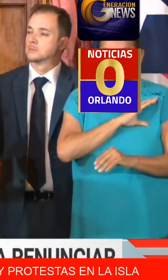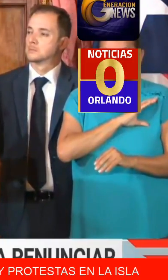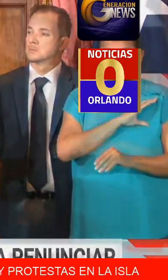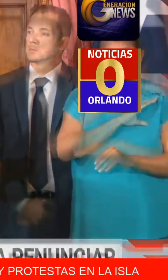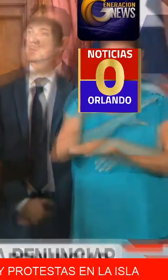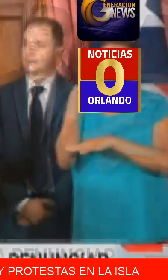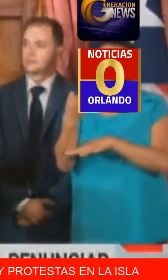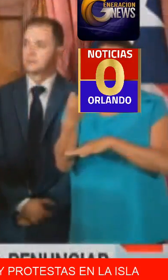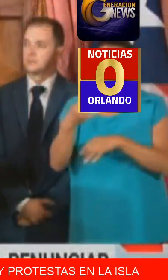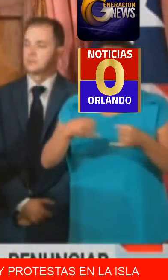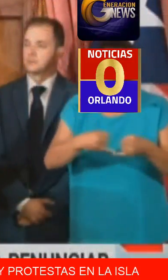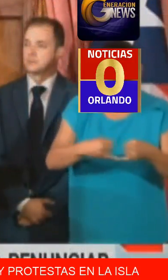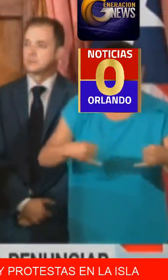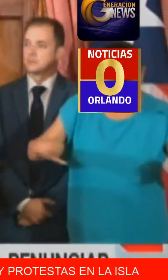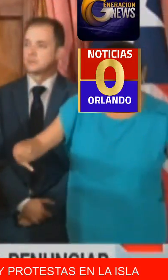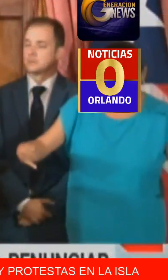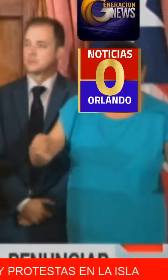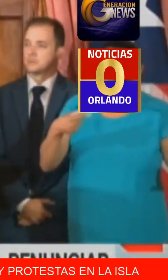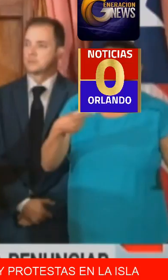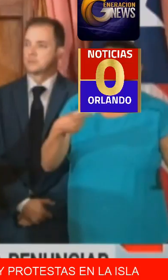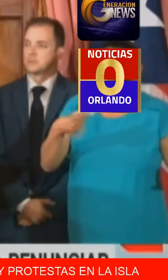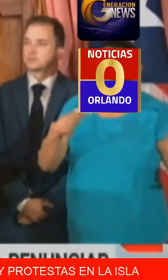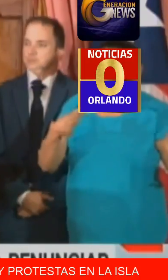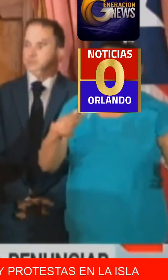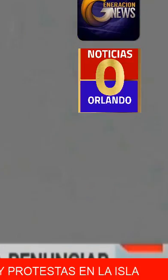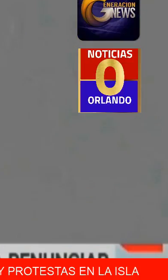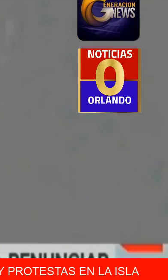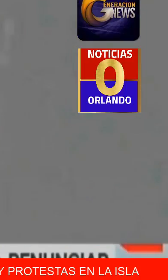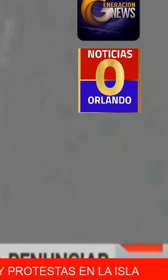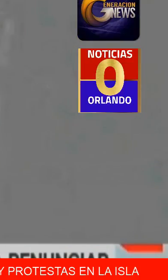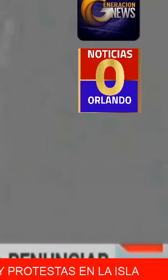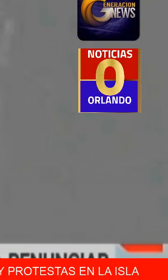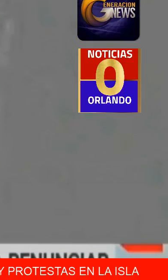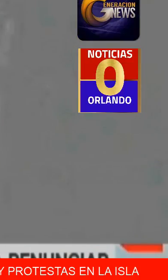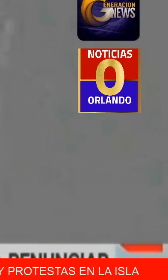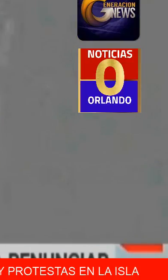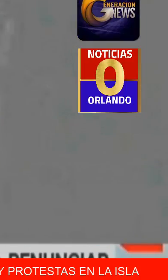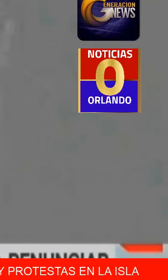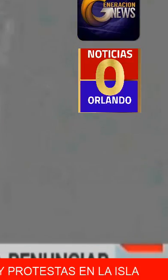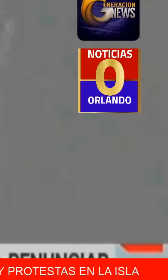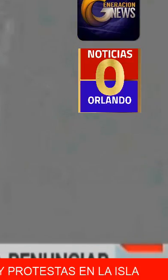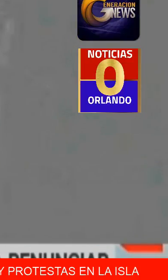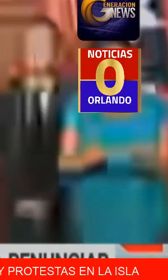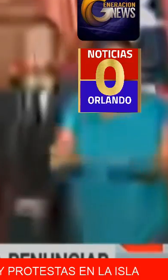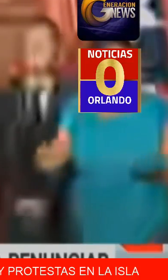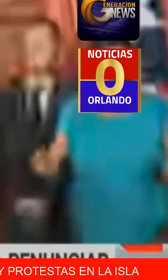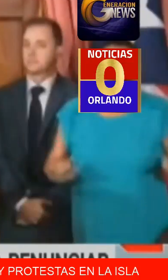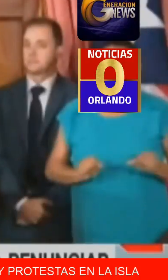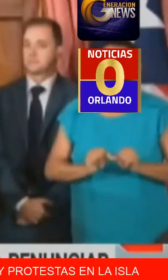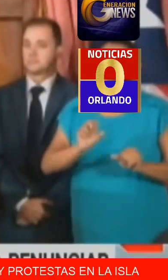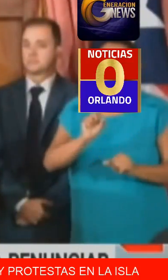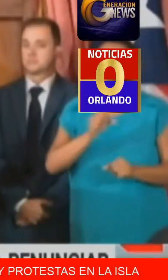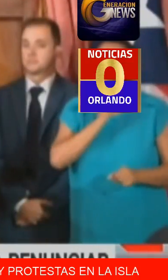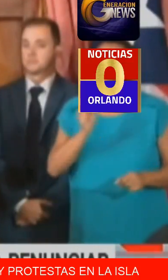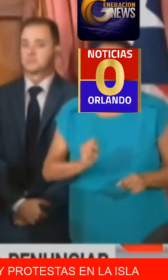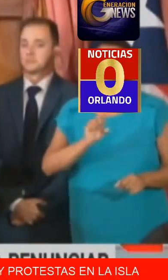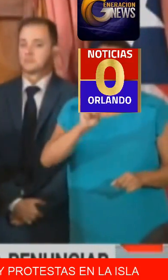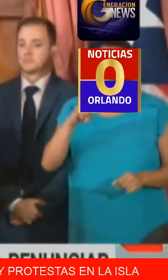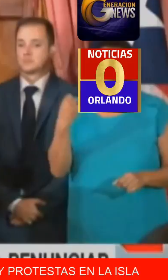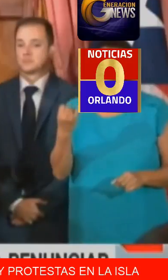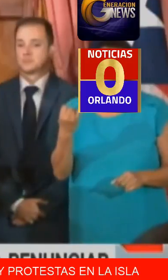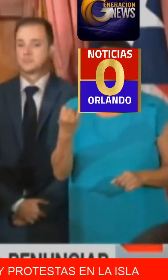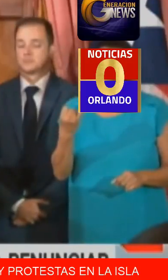San Juan has gas ducts, particularly the old section of San Juan, in